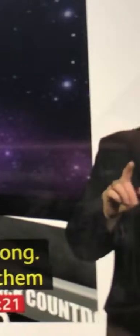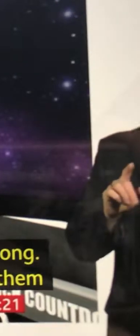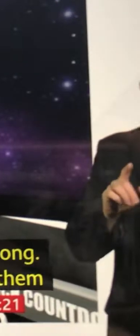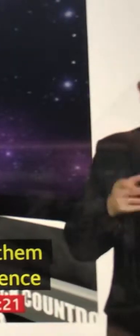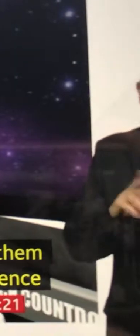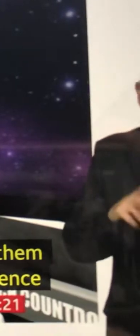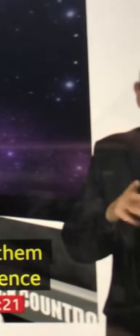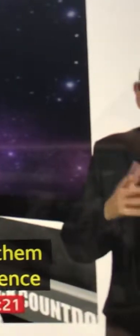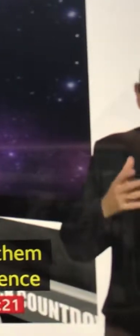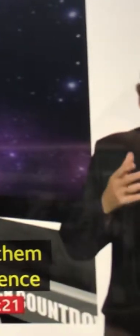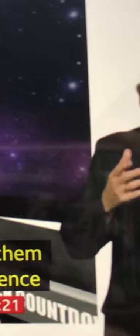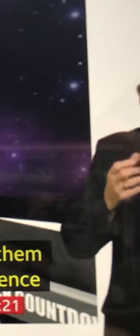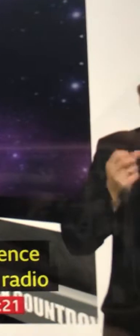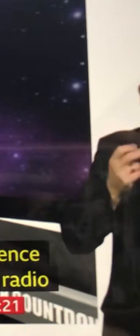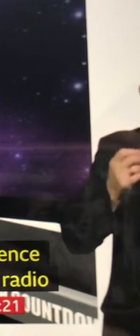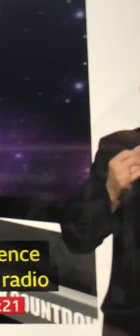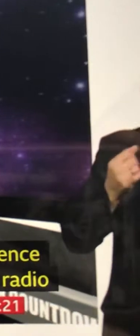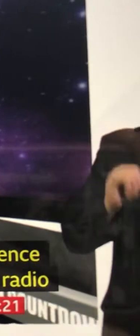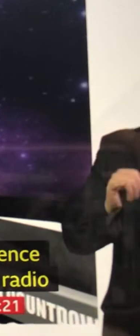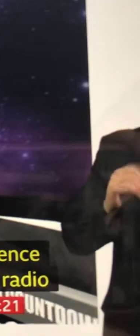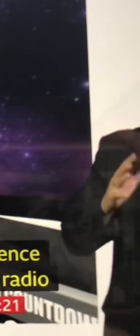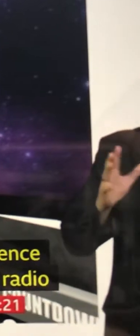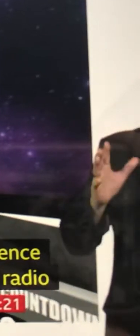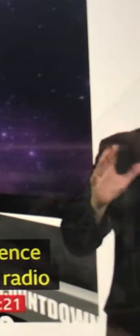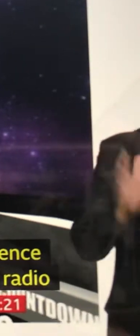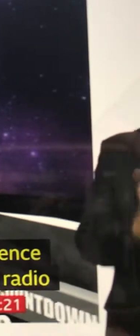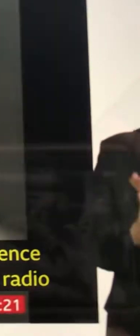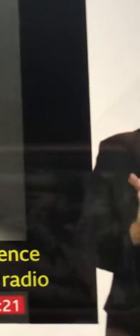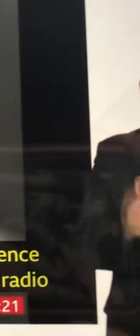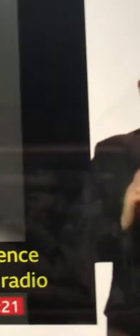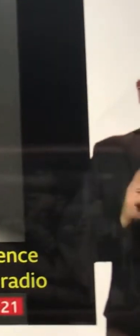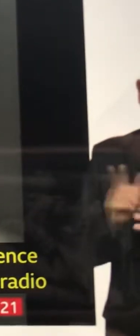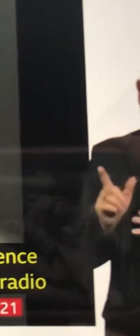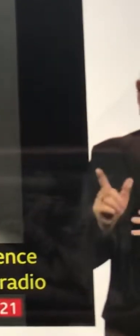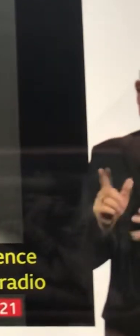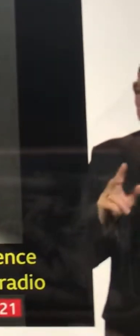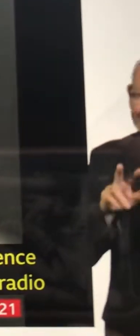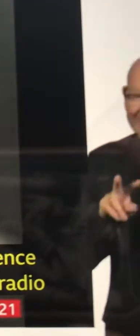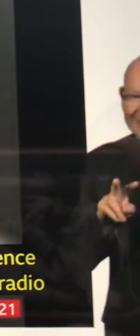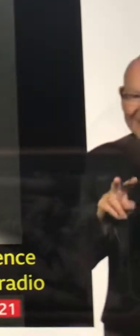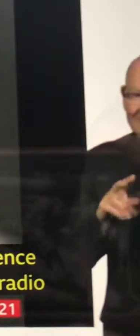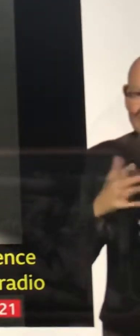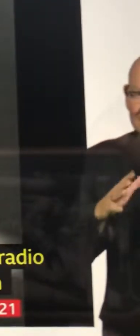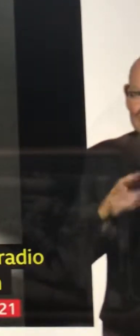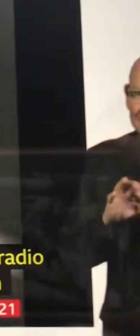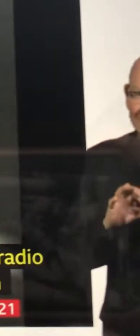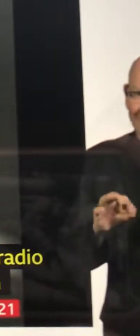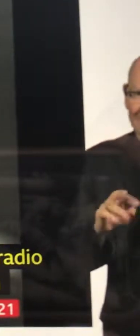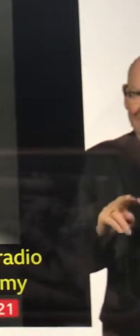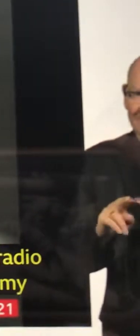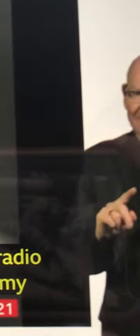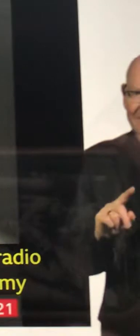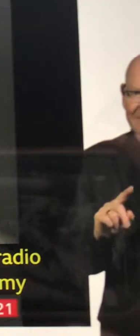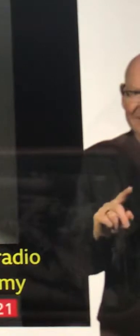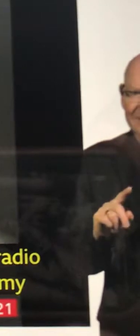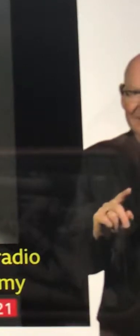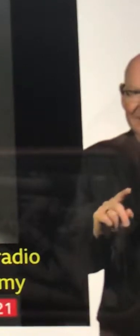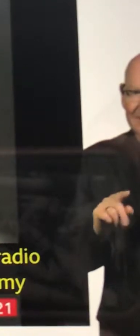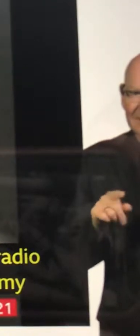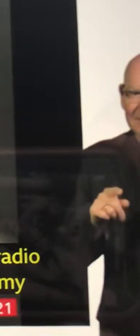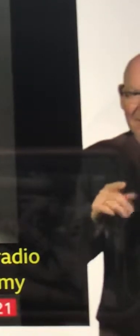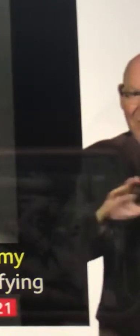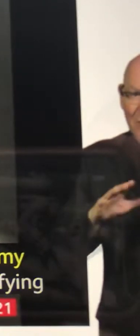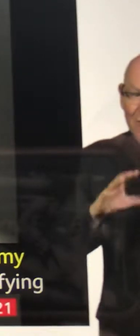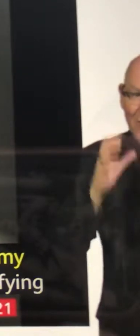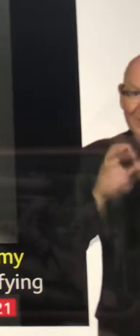studio? Say, the moment when Neil Armstrong's coming down the steps. There he is, putting his foot out. The worst thing you can do on